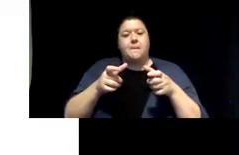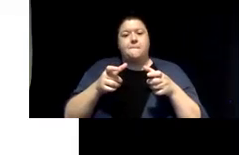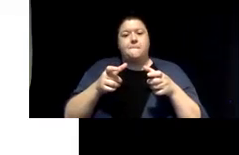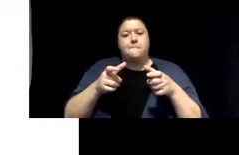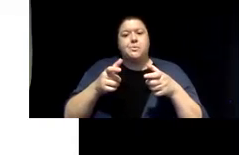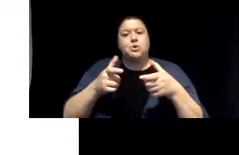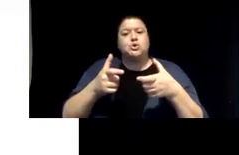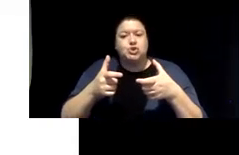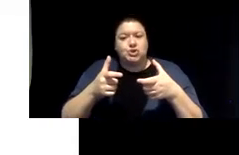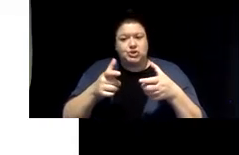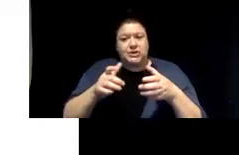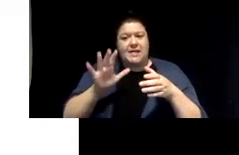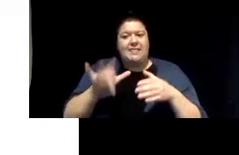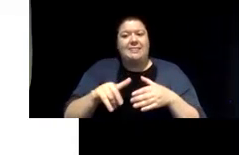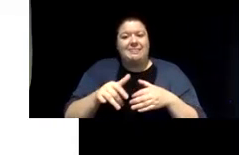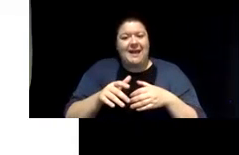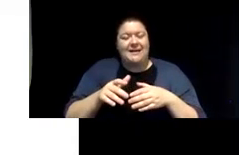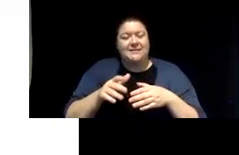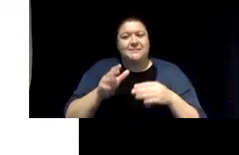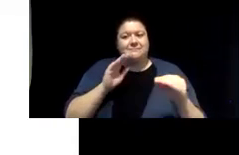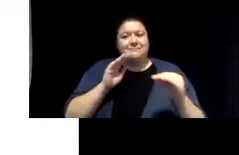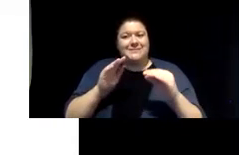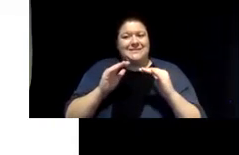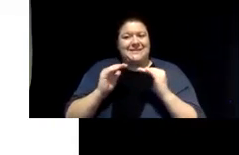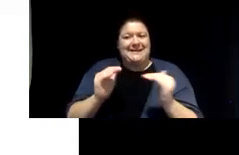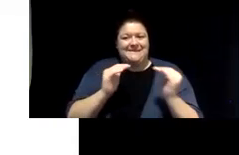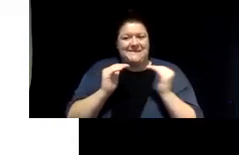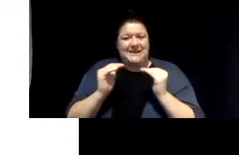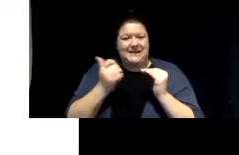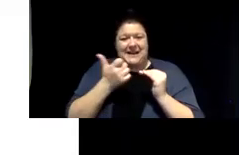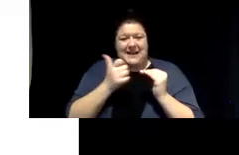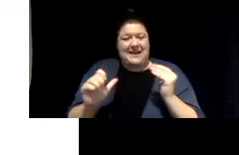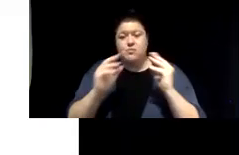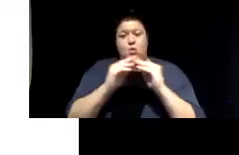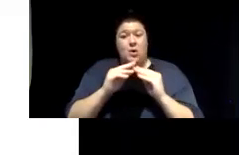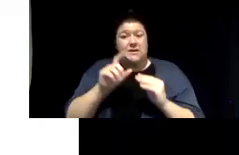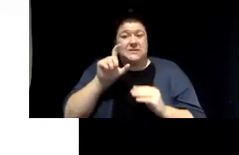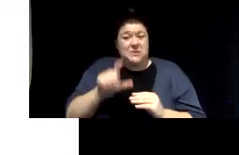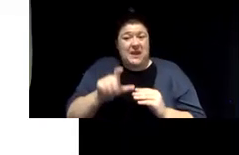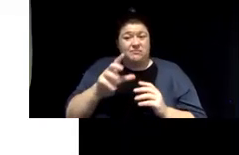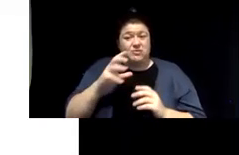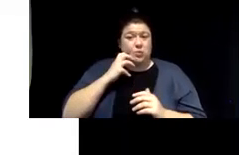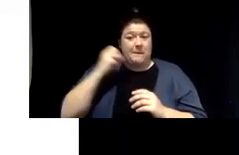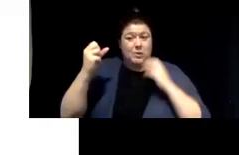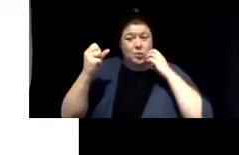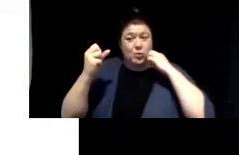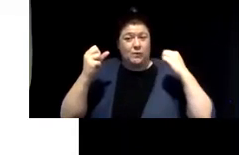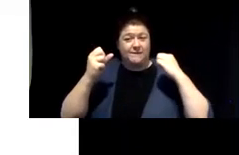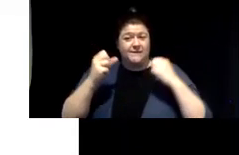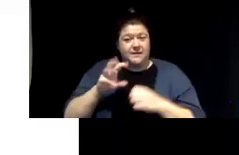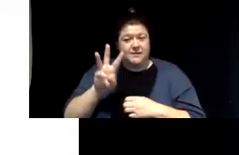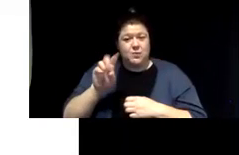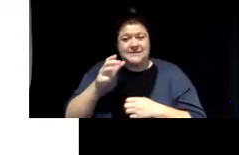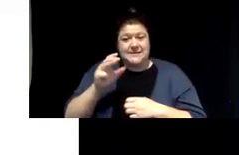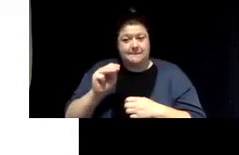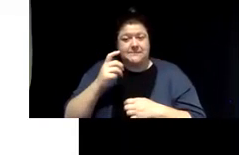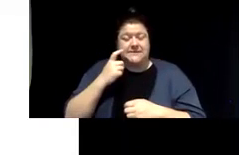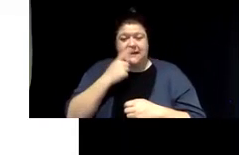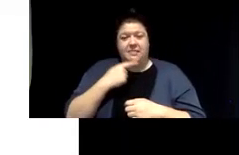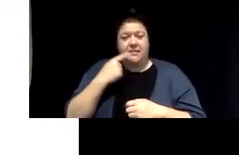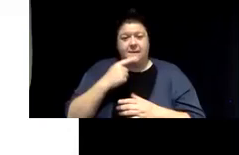other teeth out of alignment. So we often have to remove the wisdom teeth. Okay.